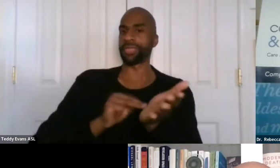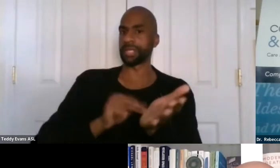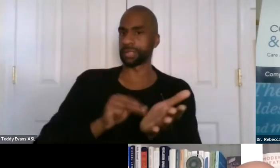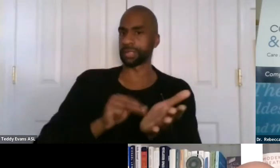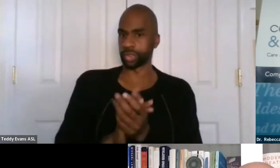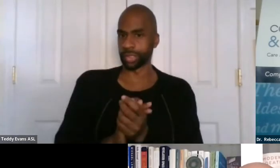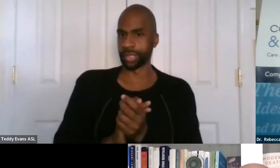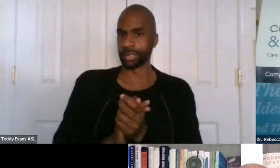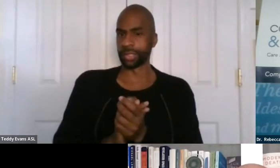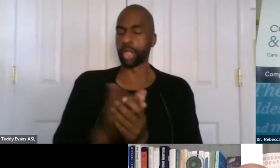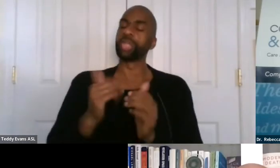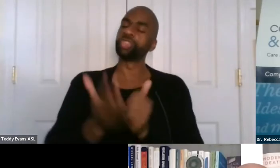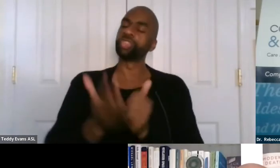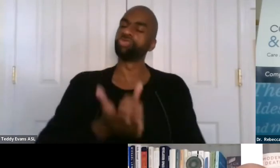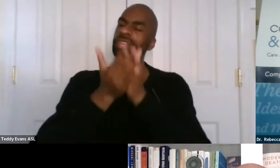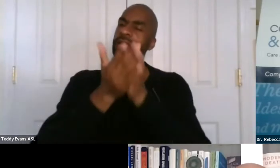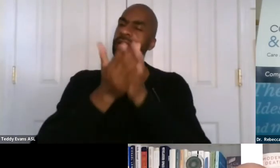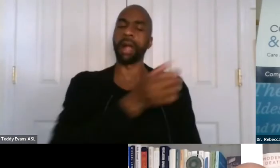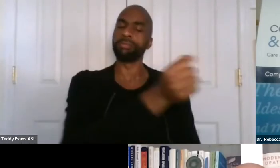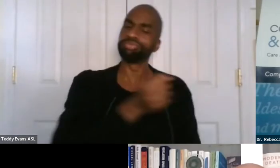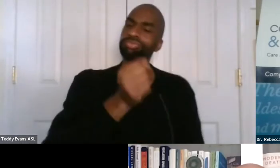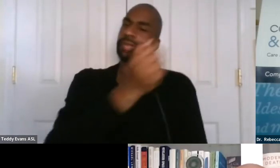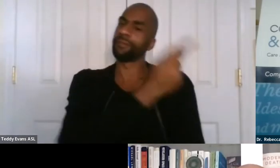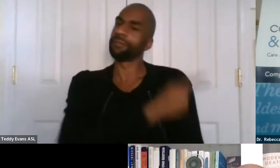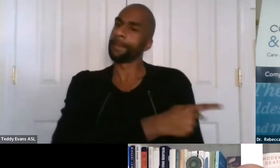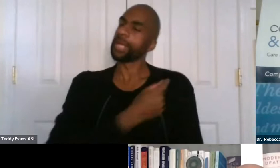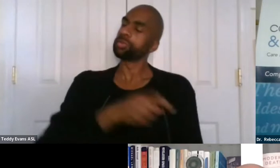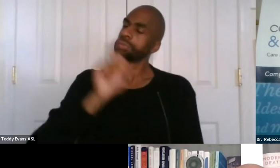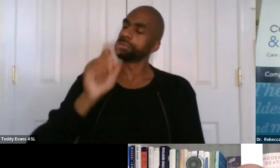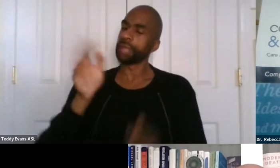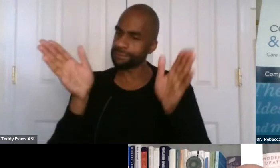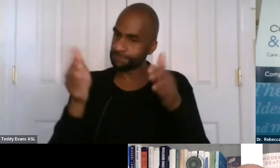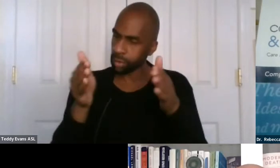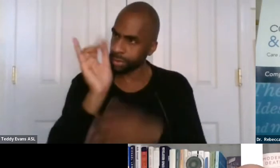center of the argument. Now, her mission, however, was also